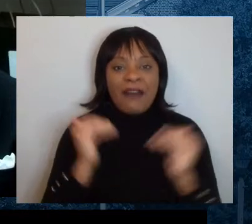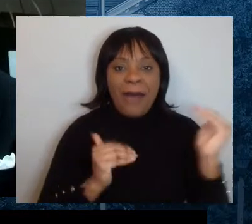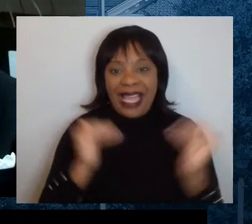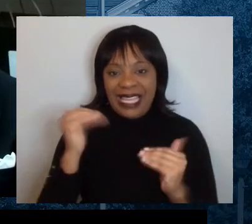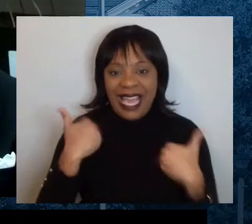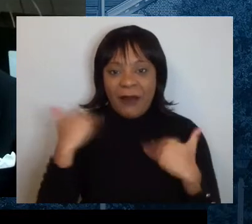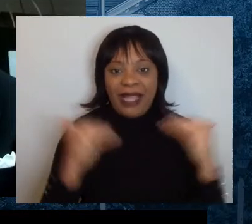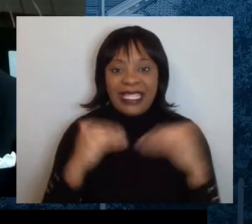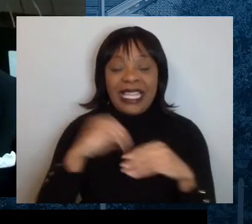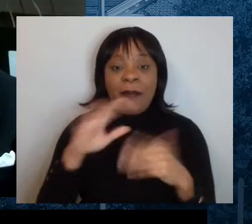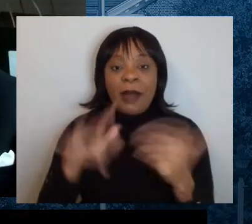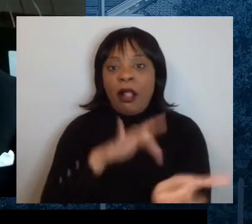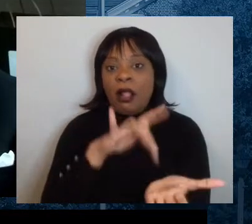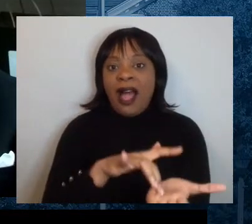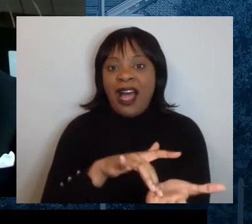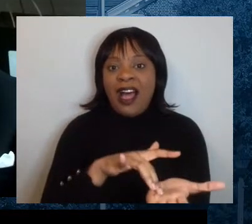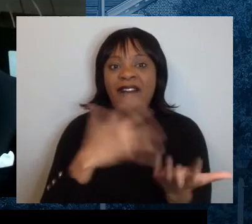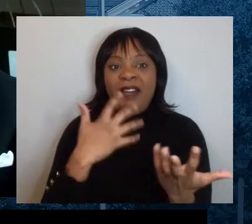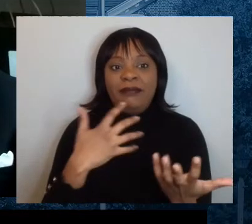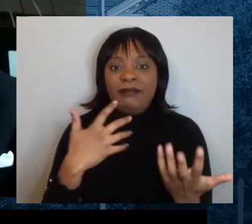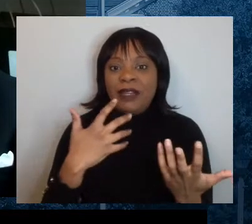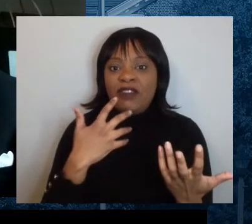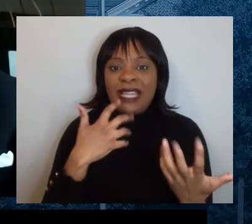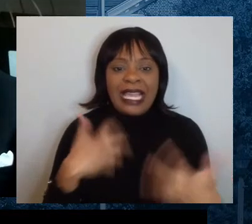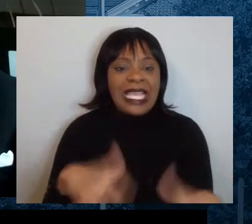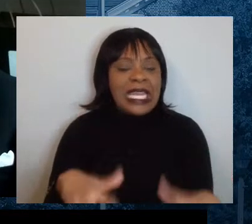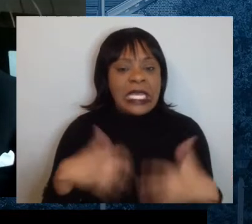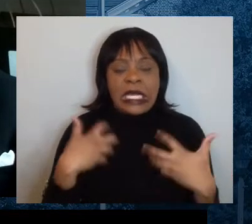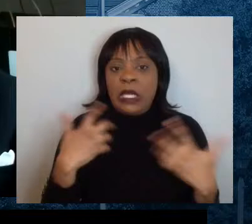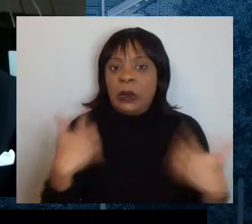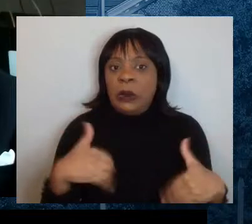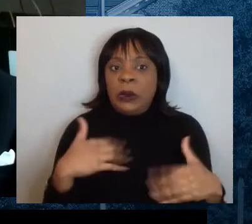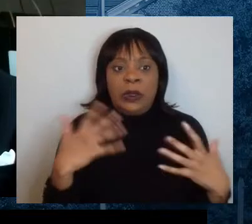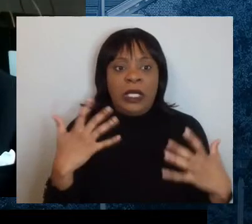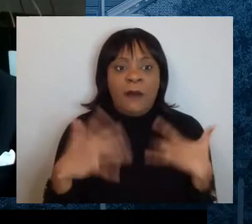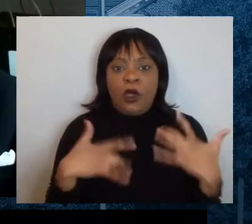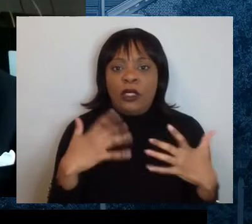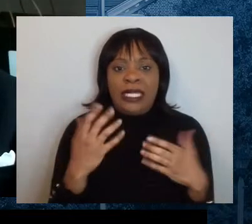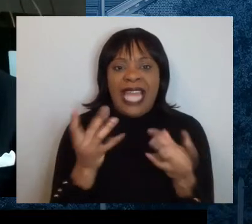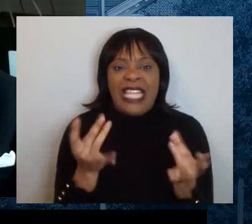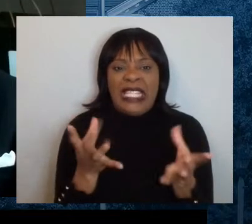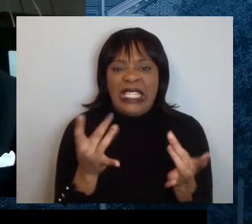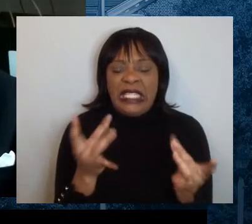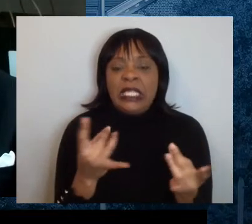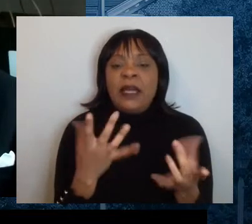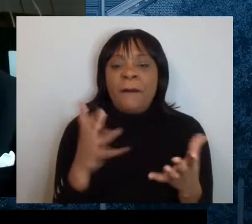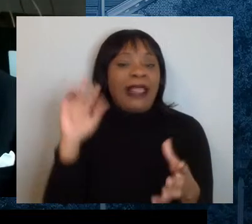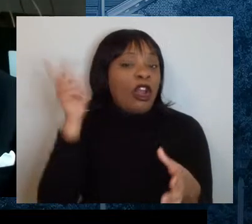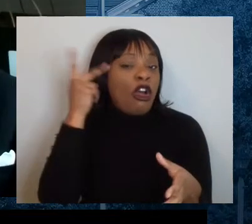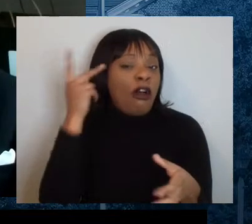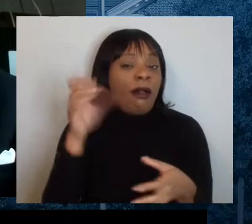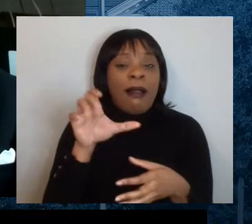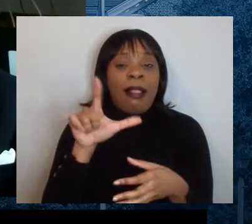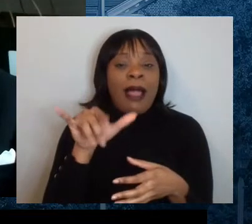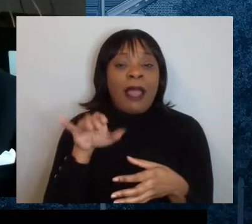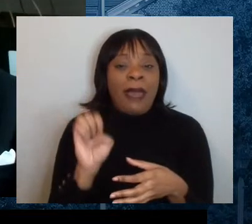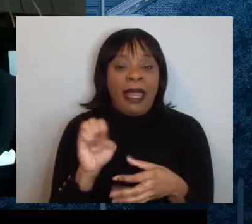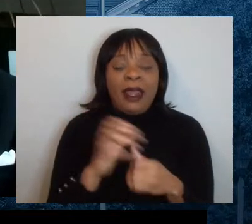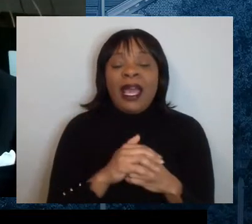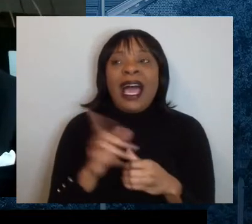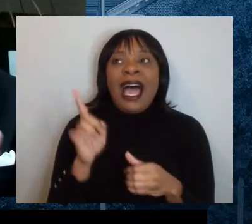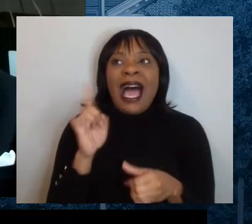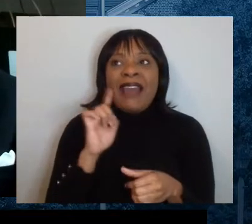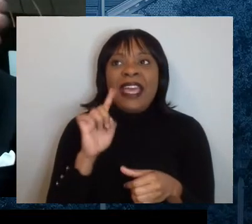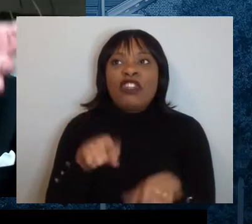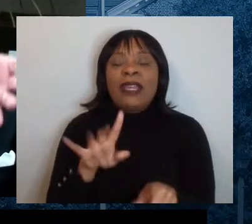very heated political climate. He's a good friend of libraries. I think it was under his term as governor that